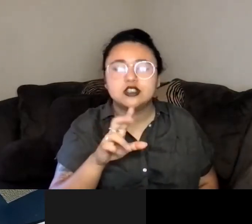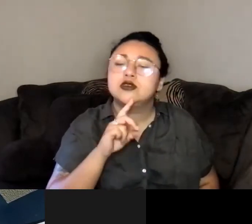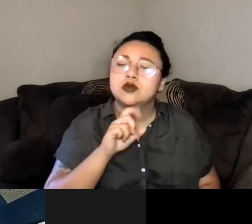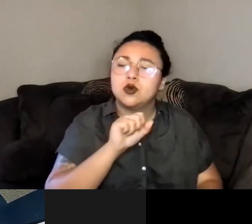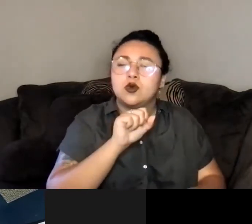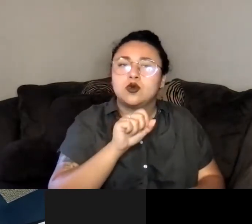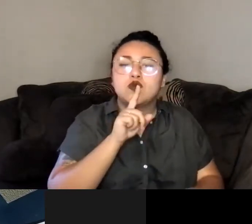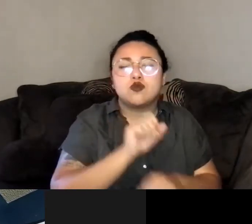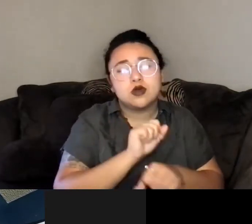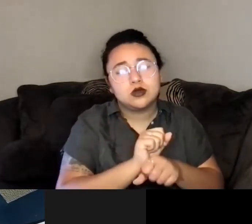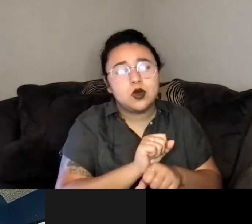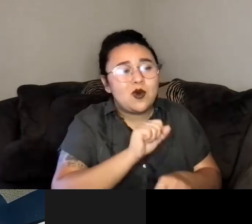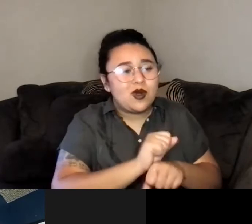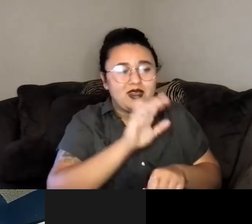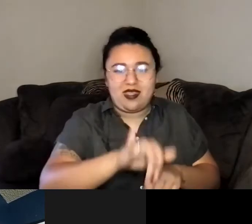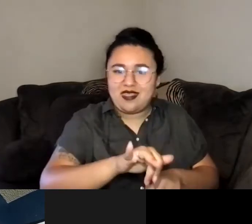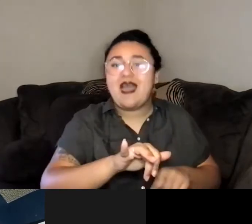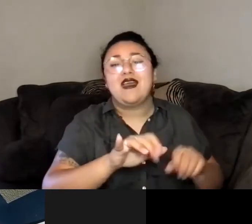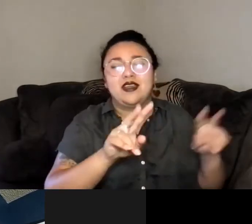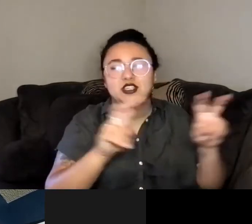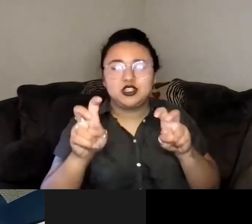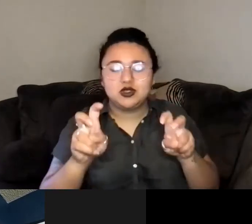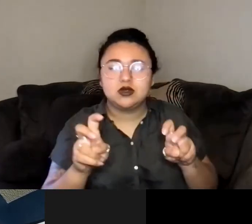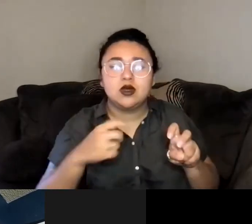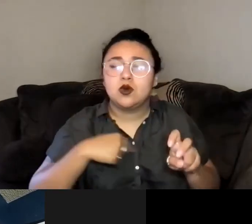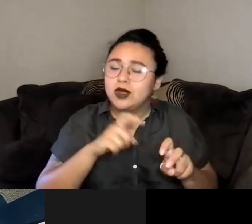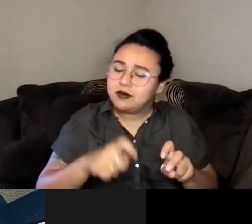require like getting to know our government and